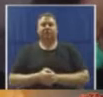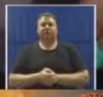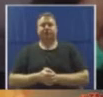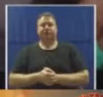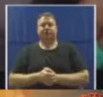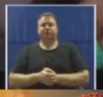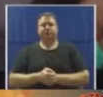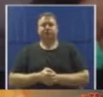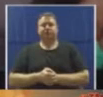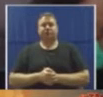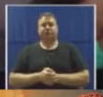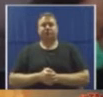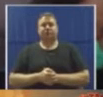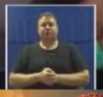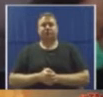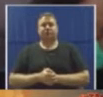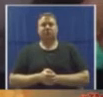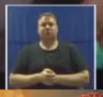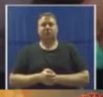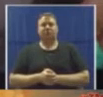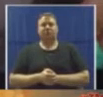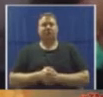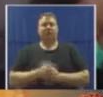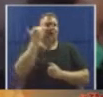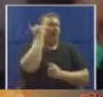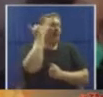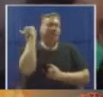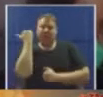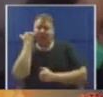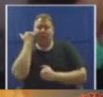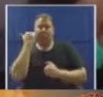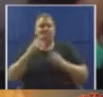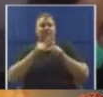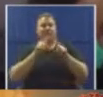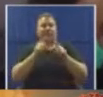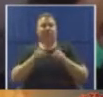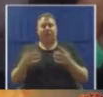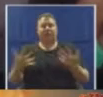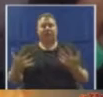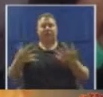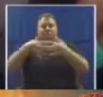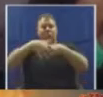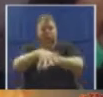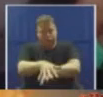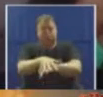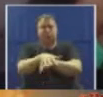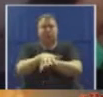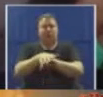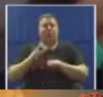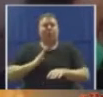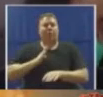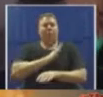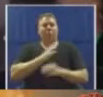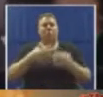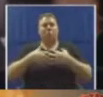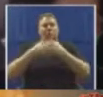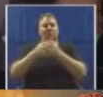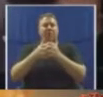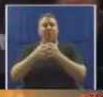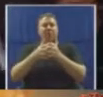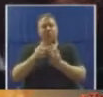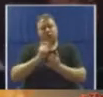this end, an intergovernmental negotiating body was set up to lead the negotiation and drafting of the